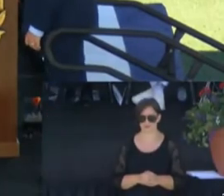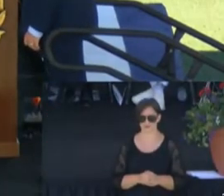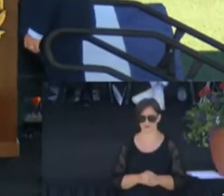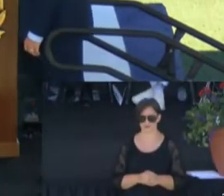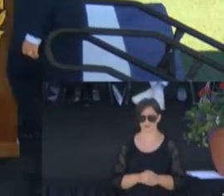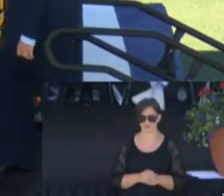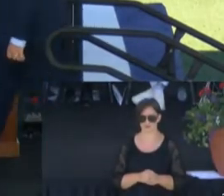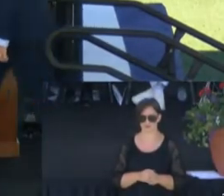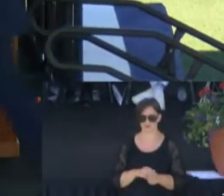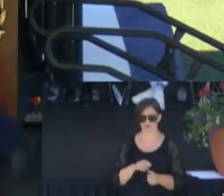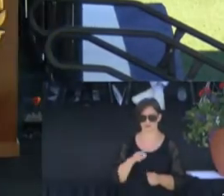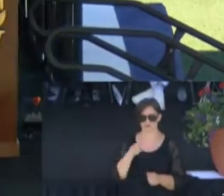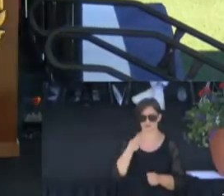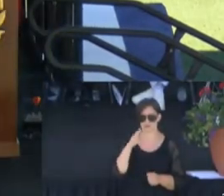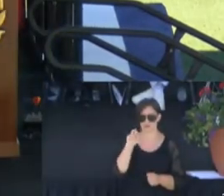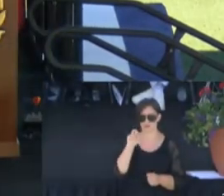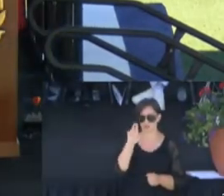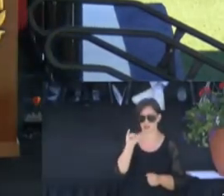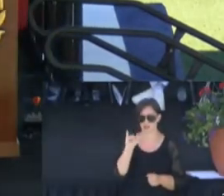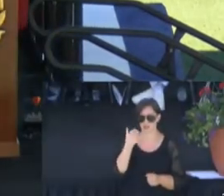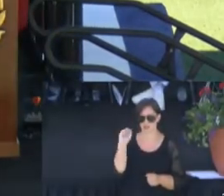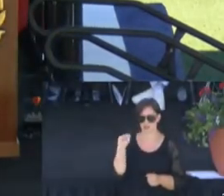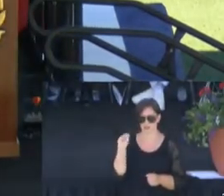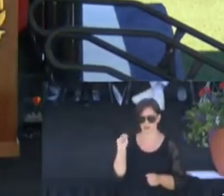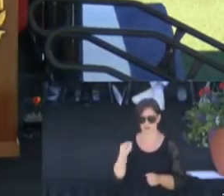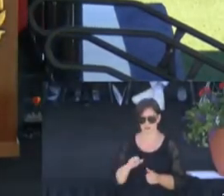Eric James Swain.